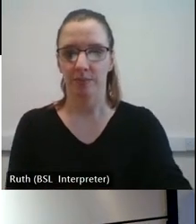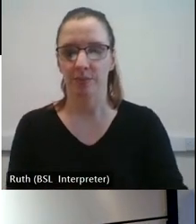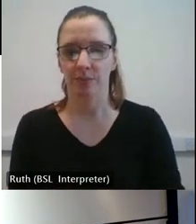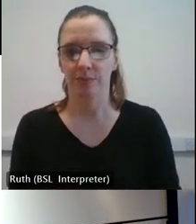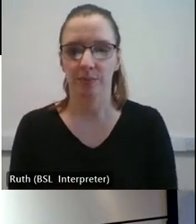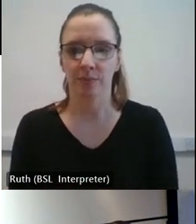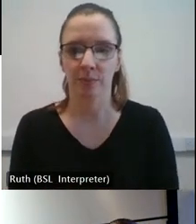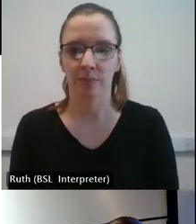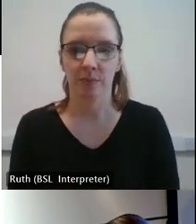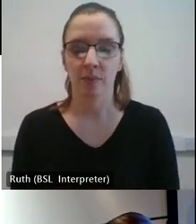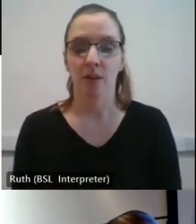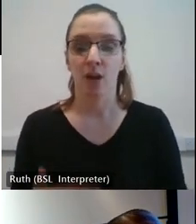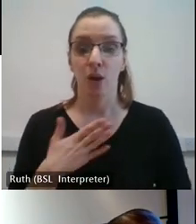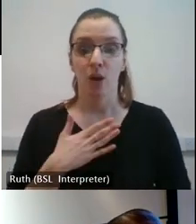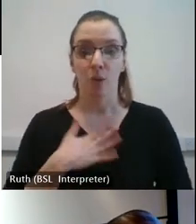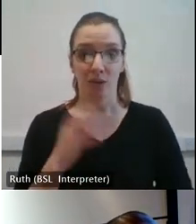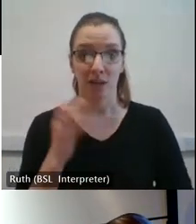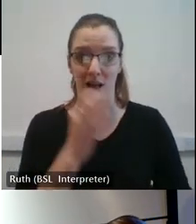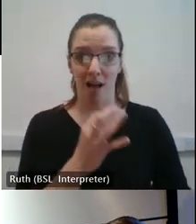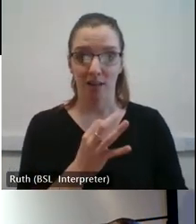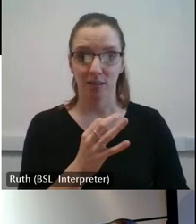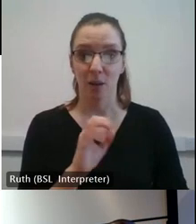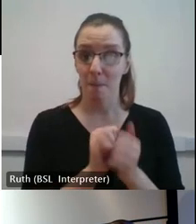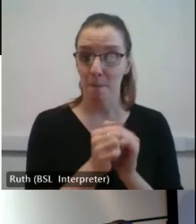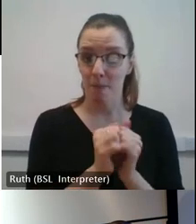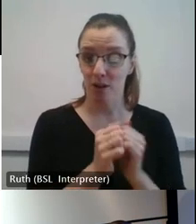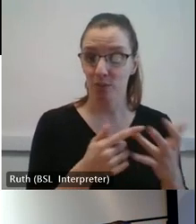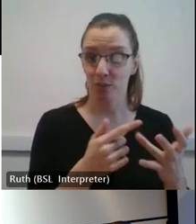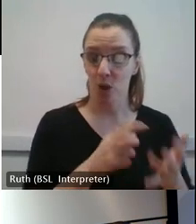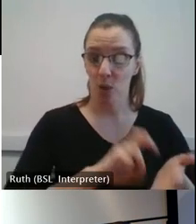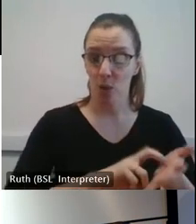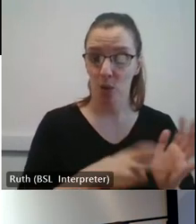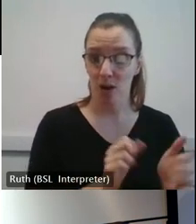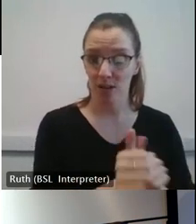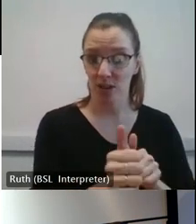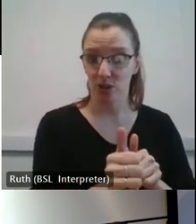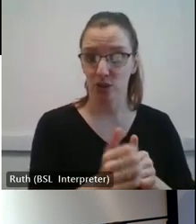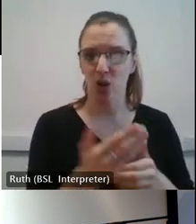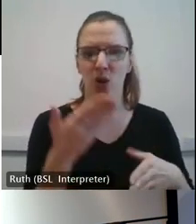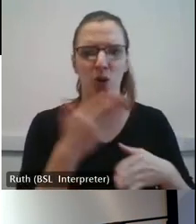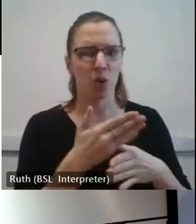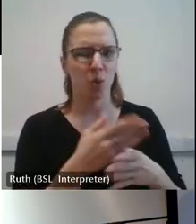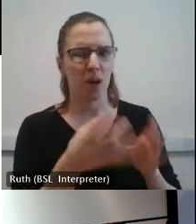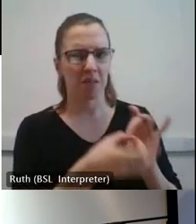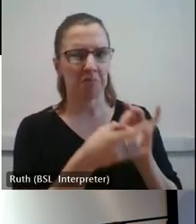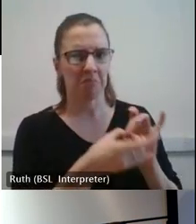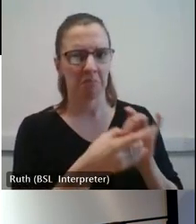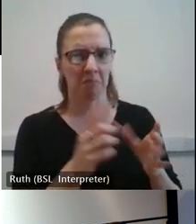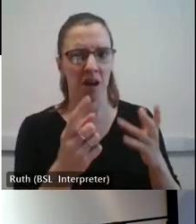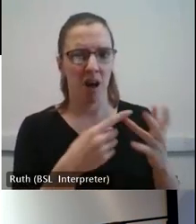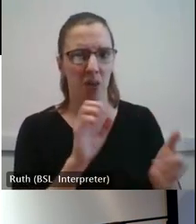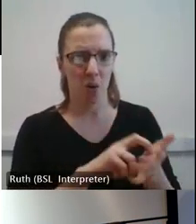fabulous. I just wanted to ask about partnerships with other organisations. Are you working with any other organisations where you think that this is a great